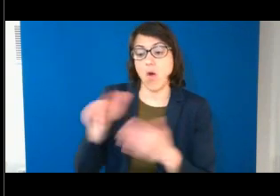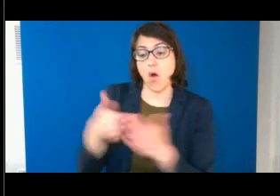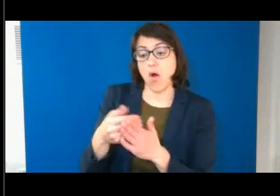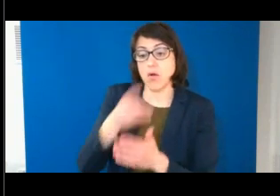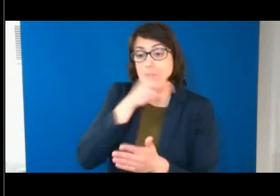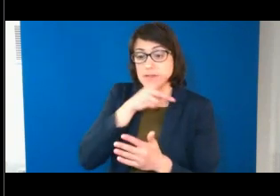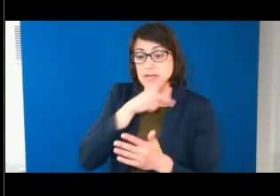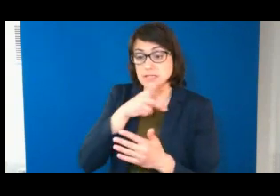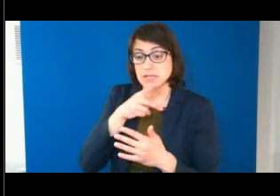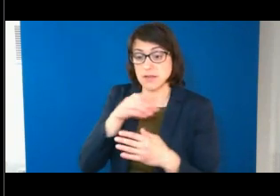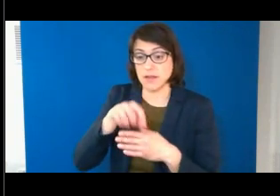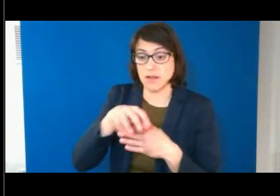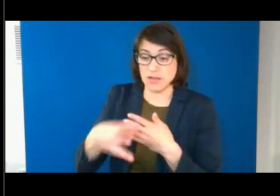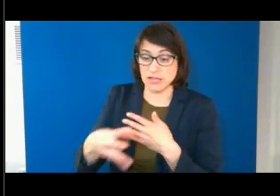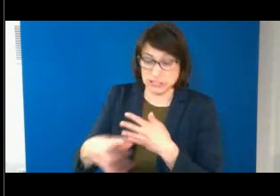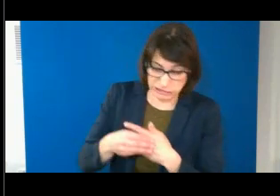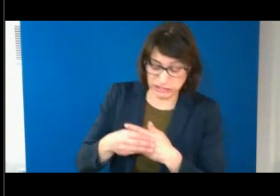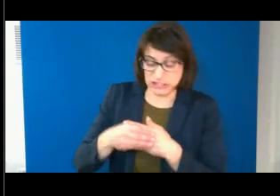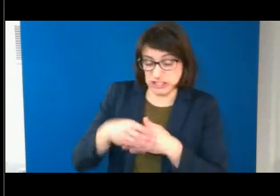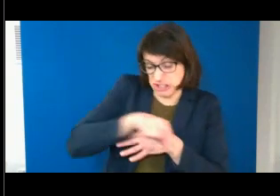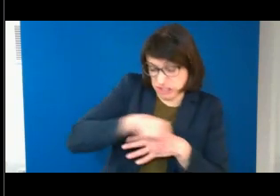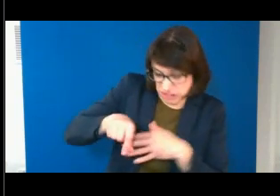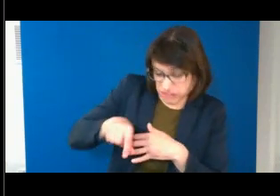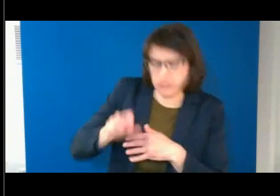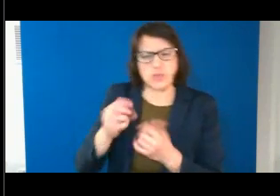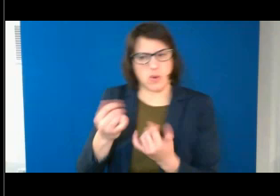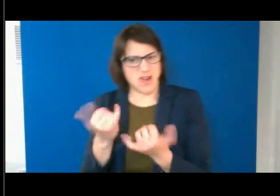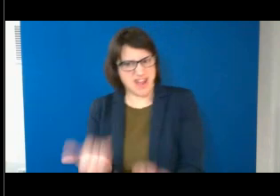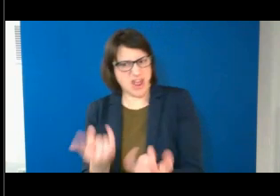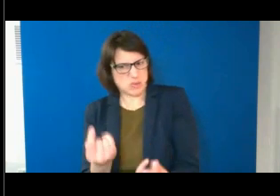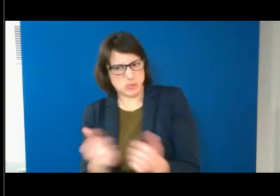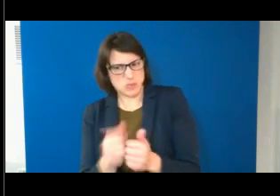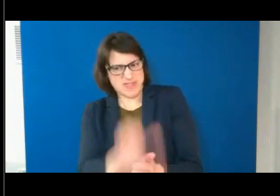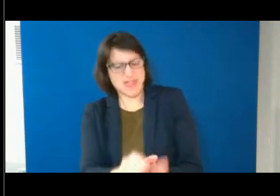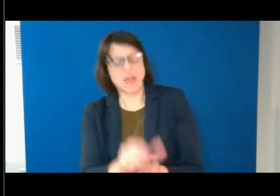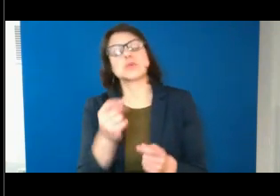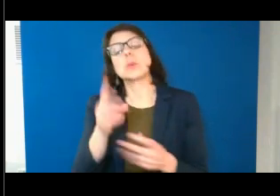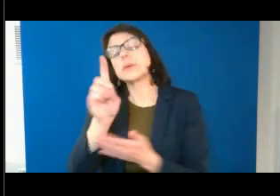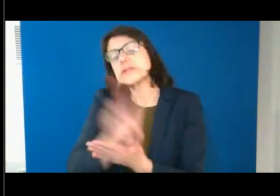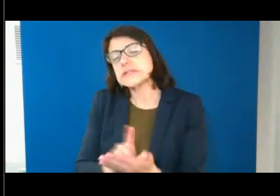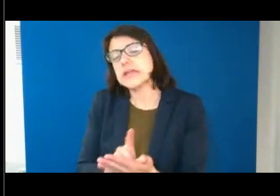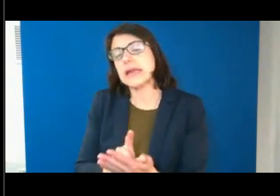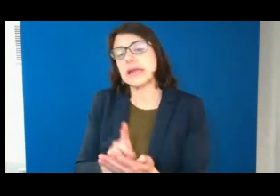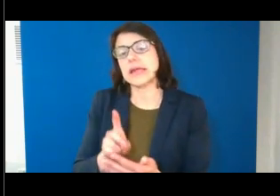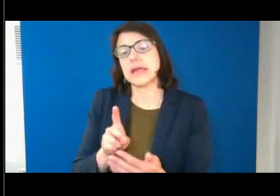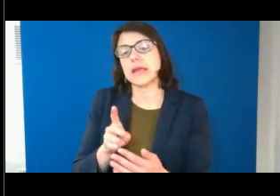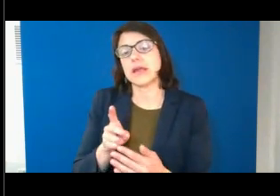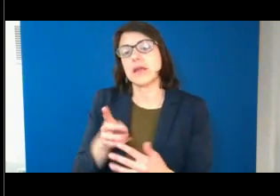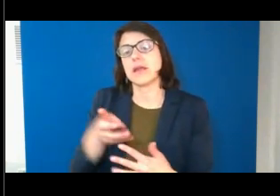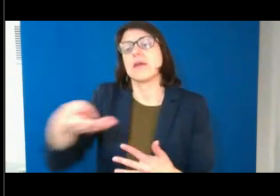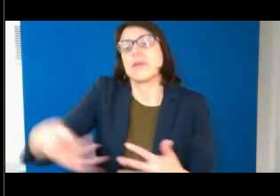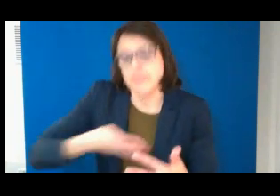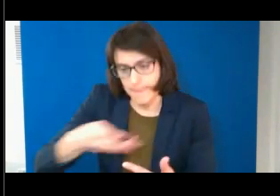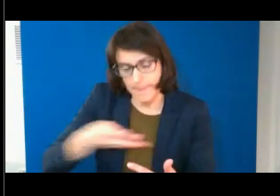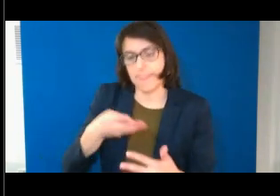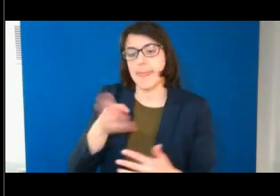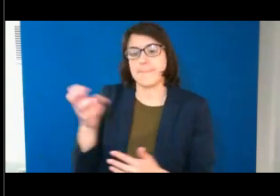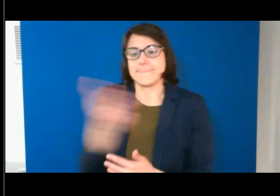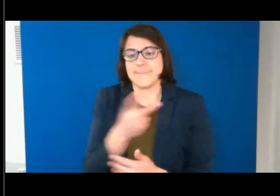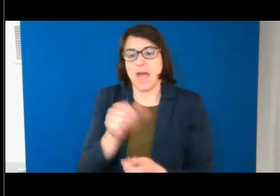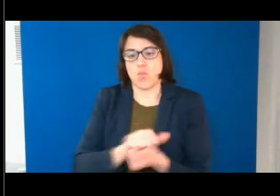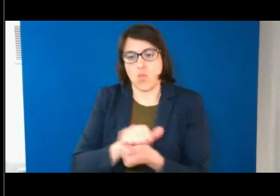is how do we get the stuff off of that? So we're now designing a new backwash system that basically reverses the flow, pushes it off, gets us a very concentrated, still has a bit of water,